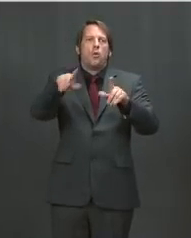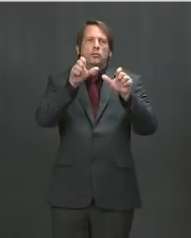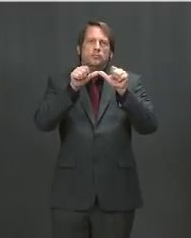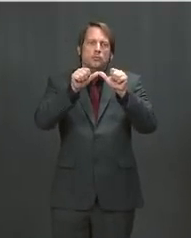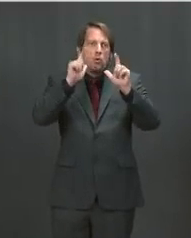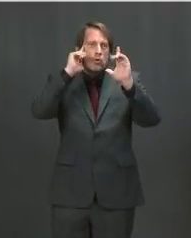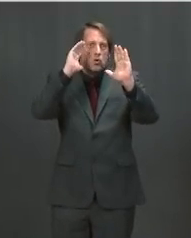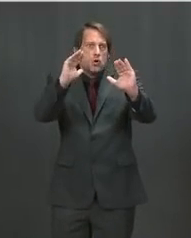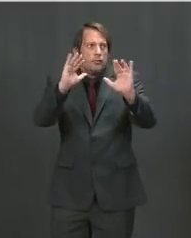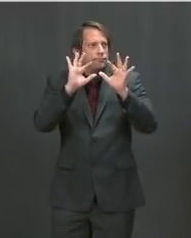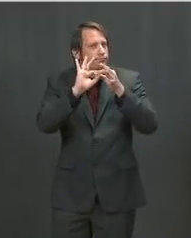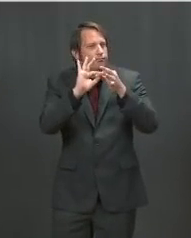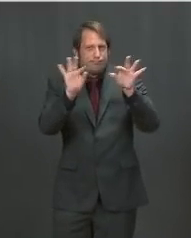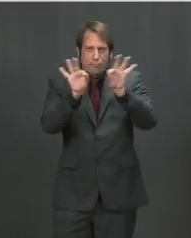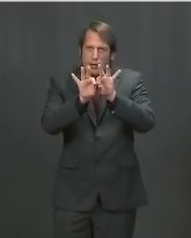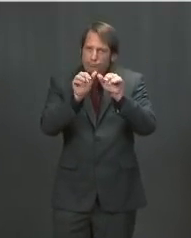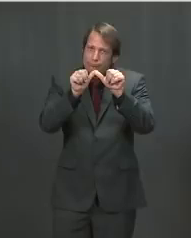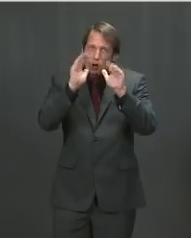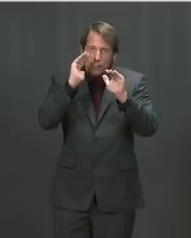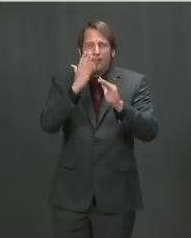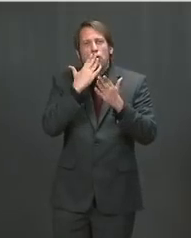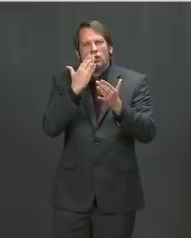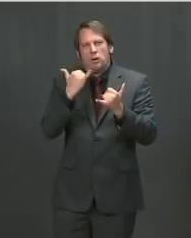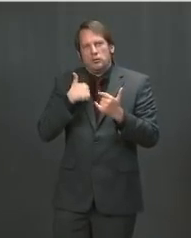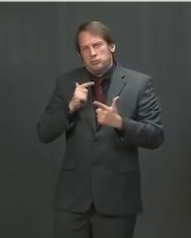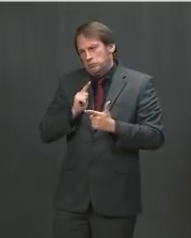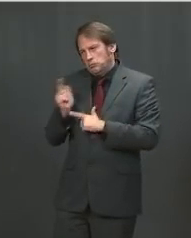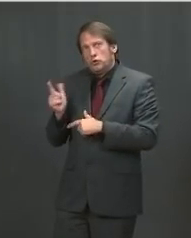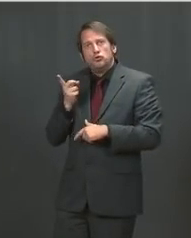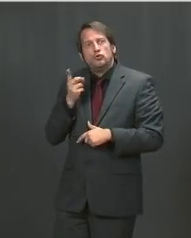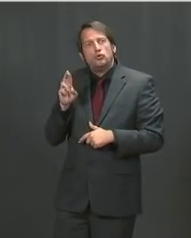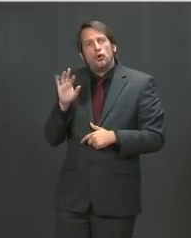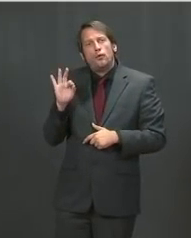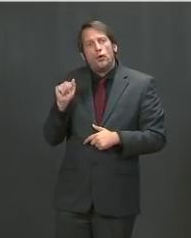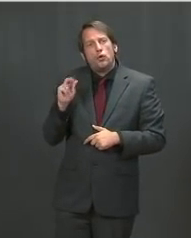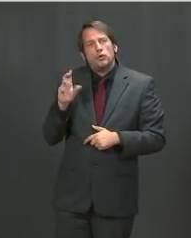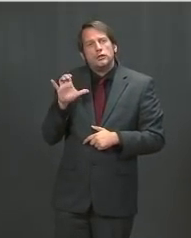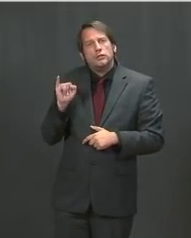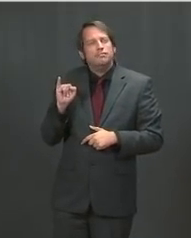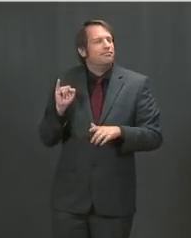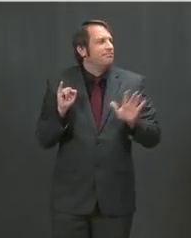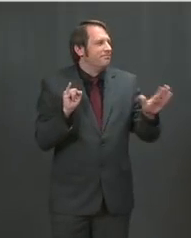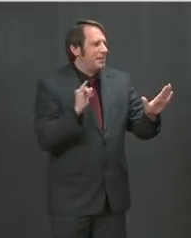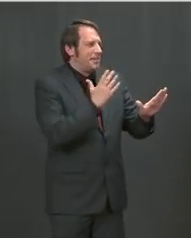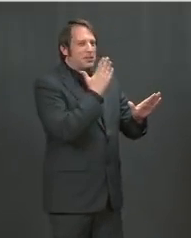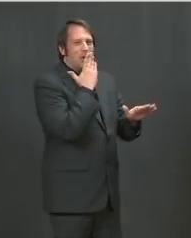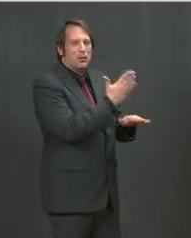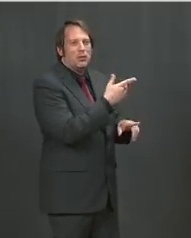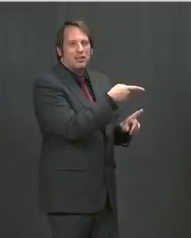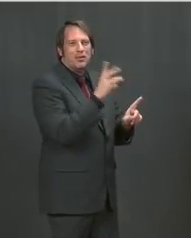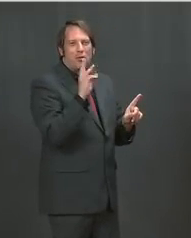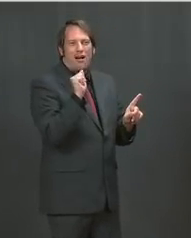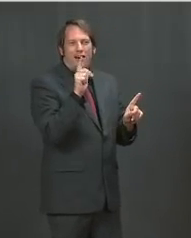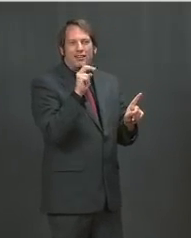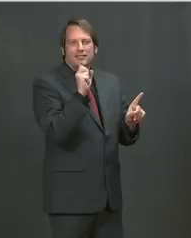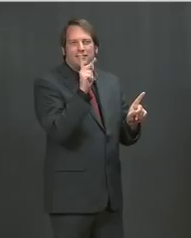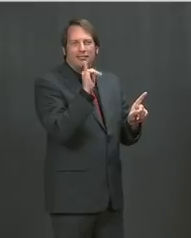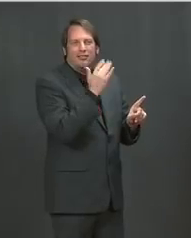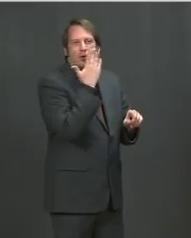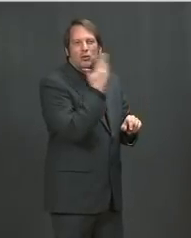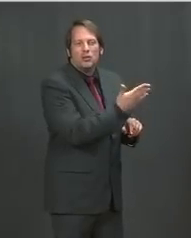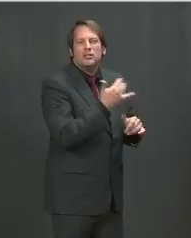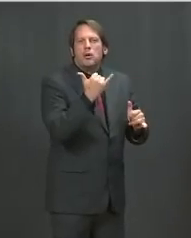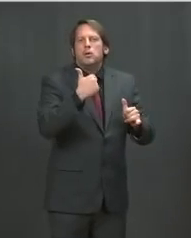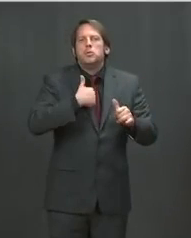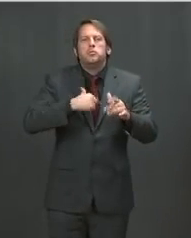Dr. Fauci. Thank you very much, Dr. Walensky. What I'd like to do over the next couple of minutes is to just talk a bit